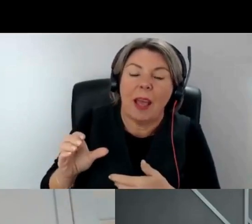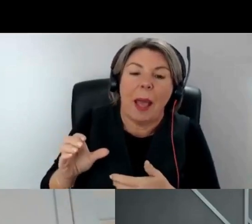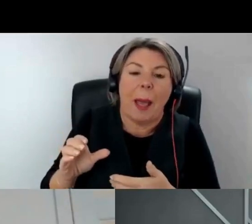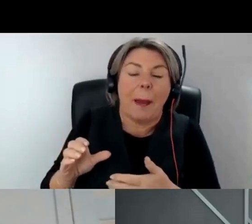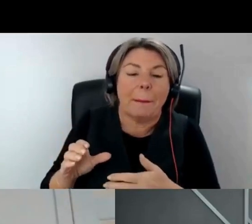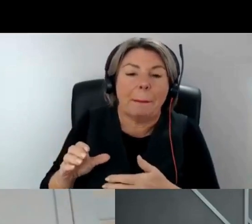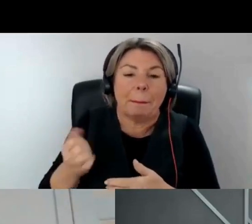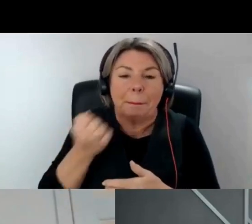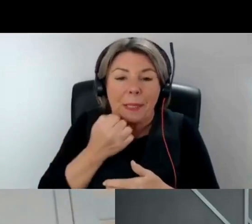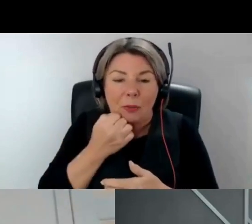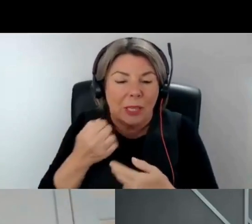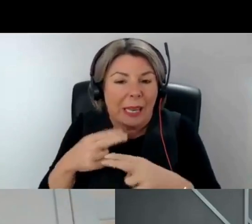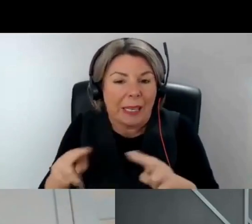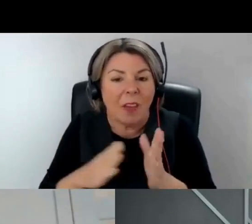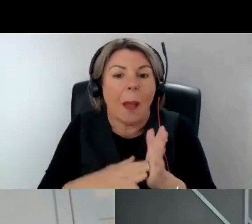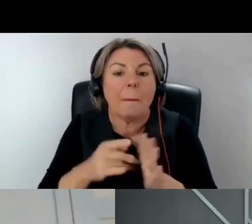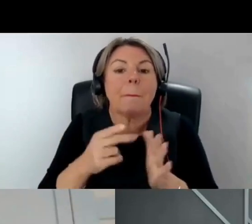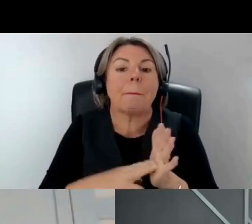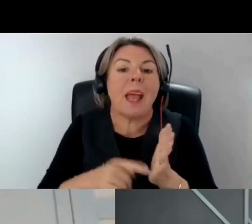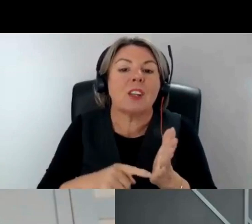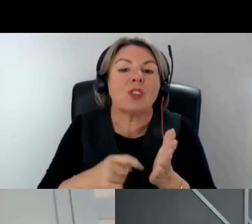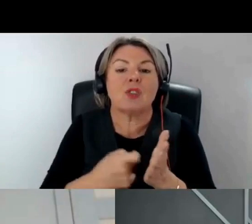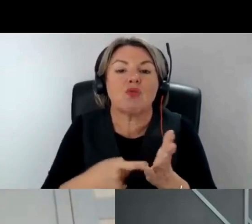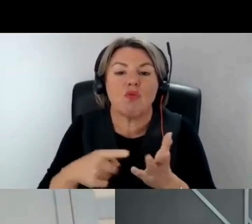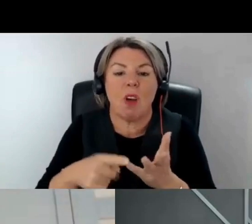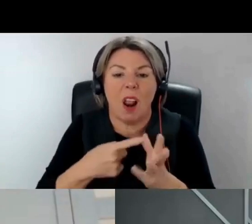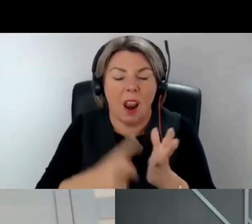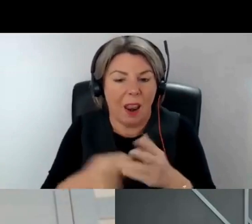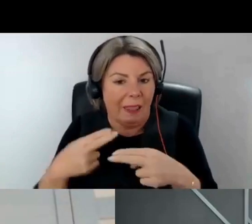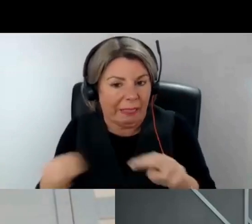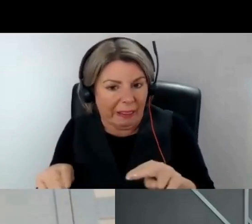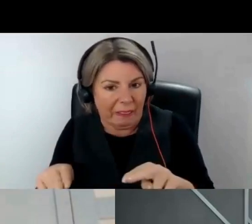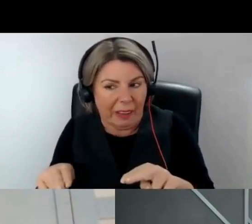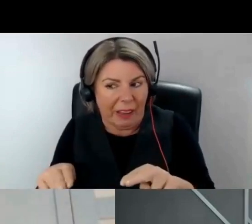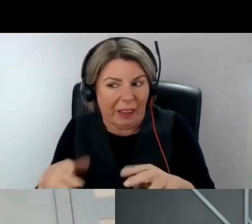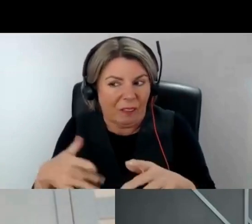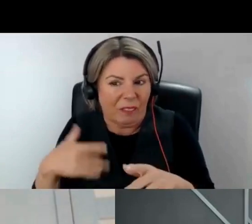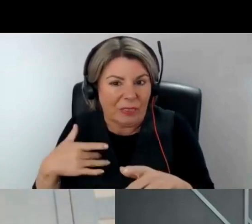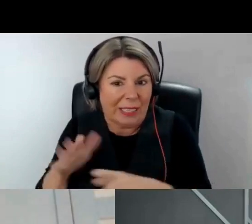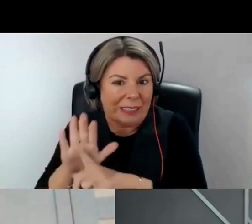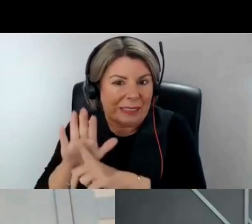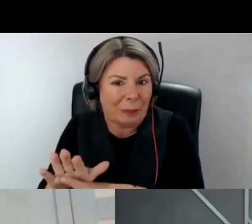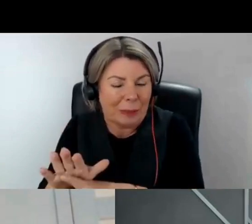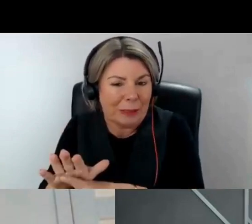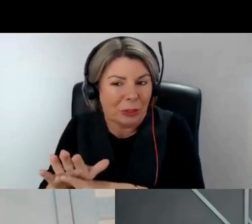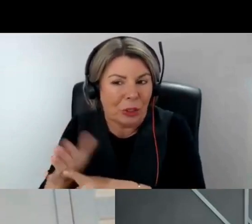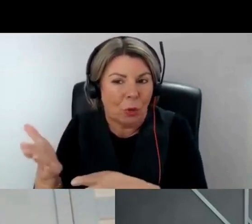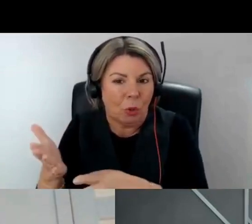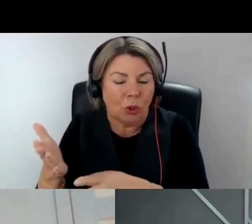and it doesn't work that well, and it seems to increase discrimination against women. And what's wrong with just using normal sick